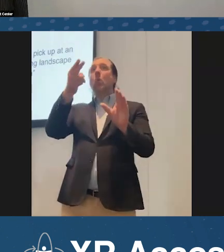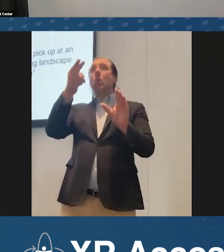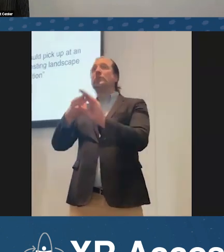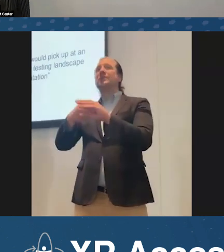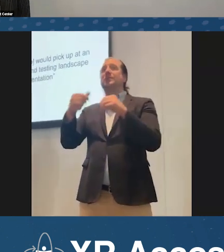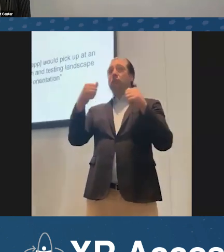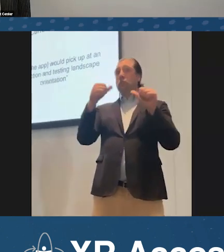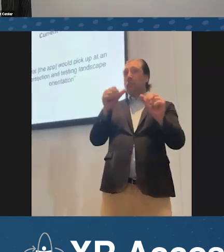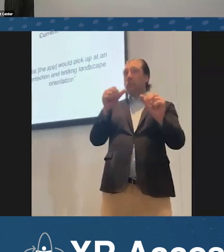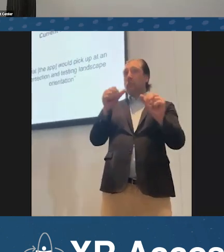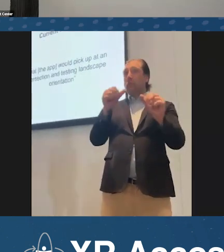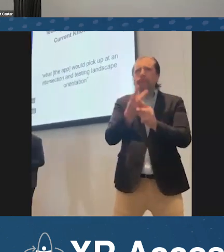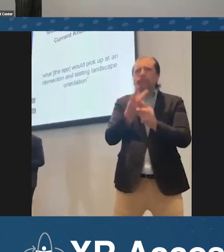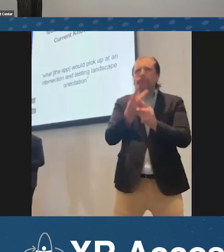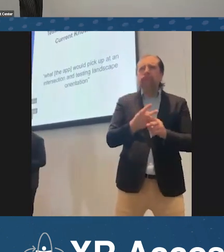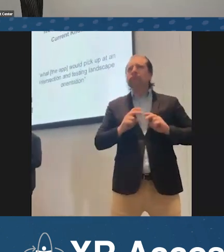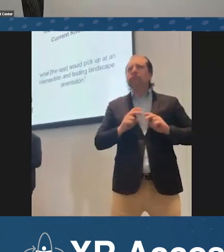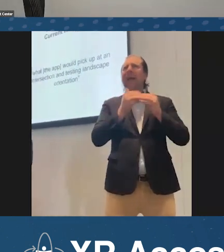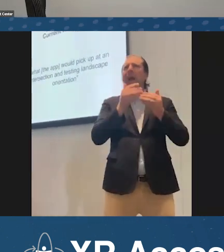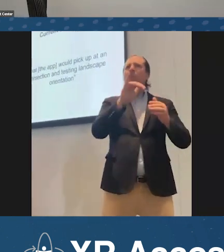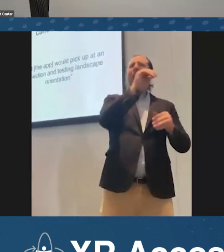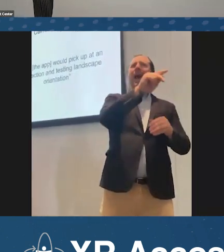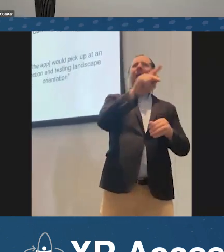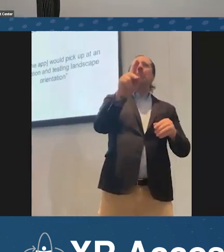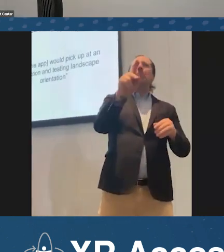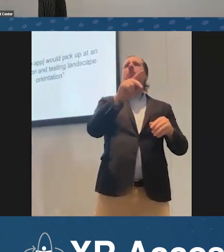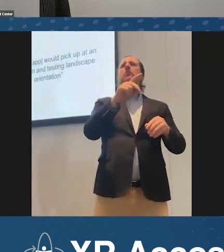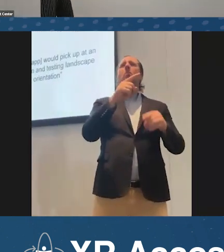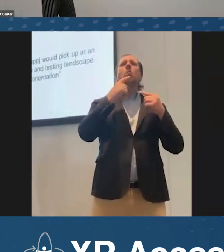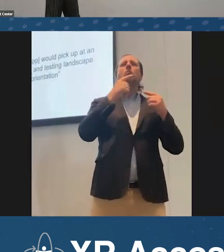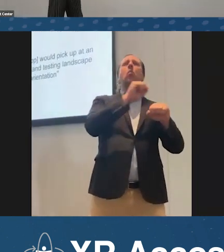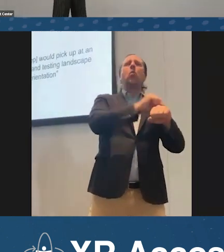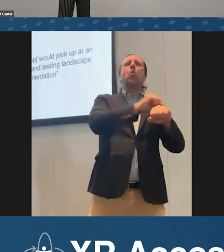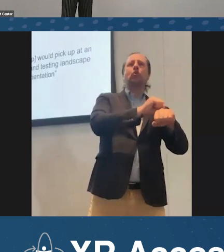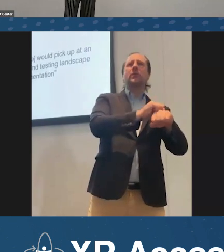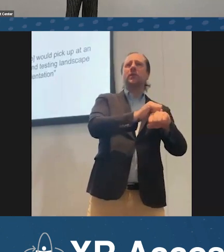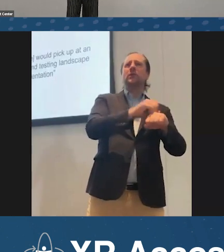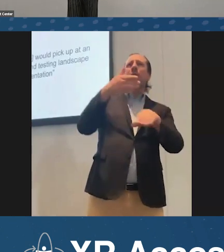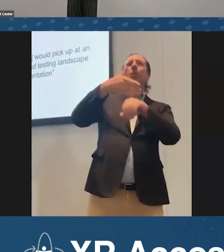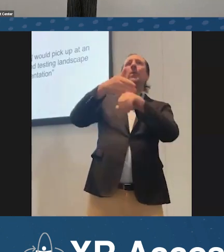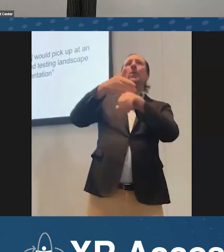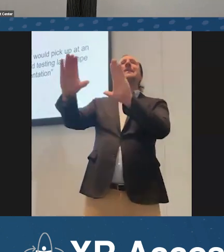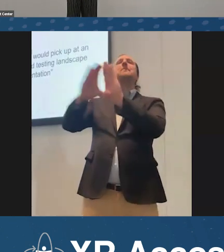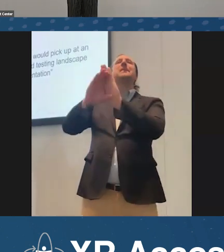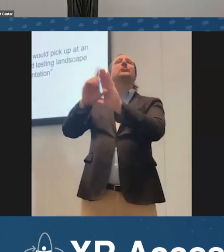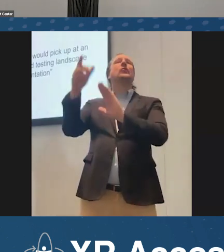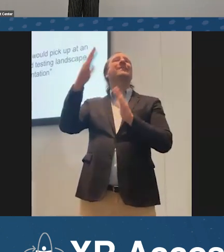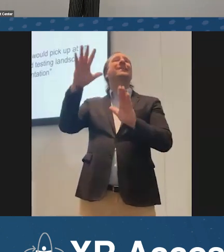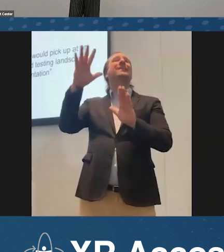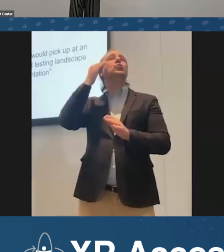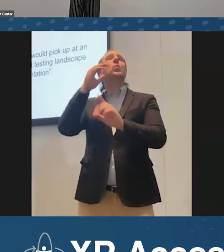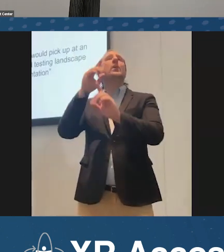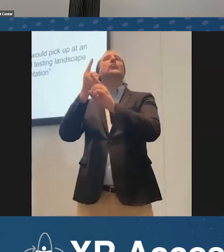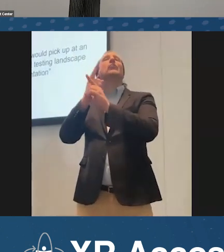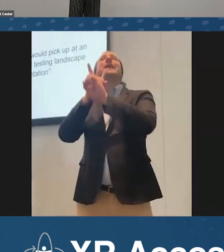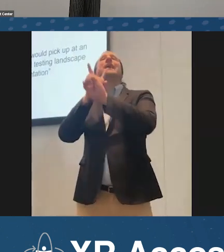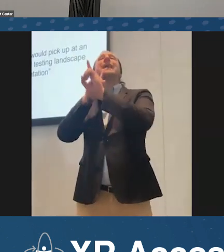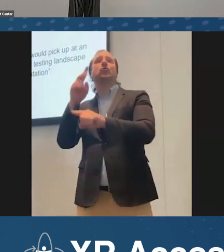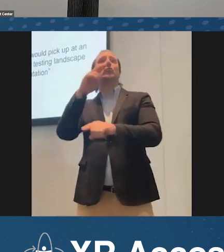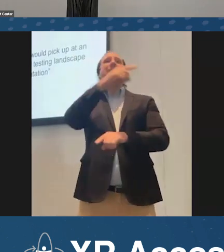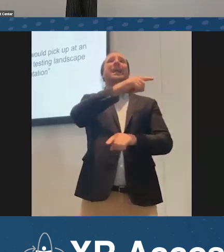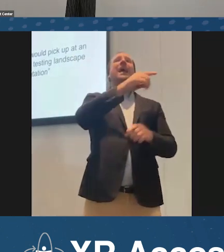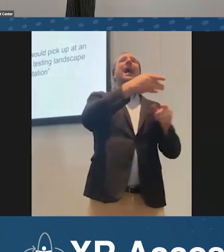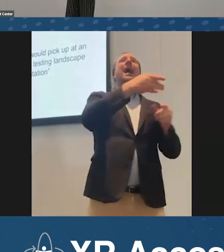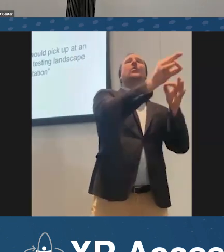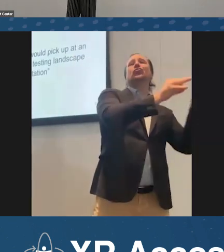really trying to figure out how the application worked. So they would submit a photo that they already knew the contents of, already knew the answer to see how the